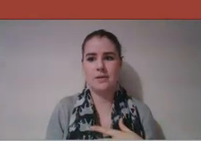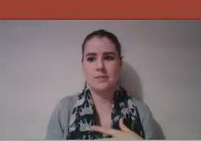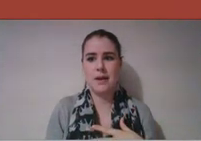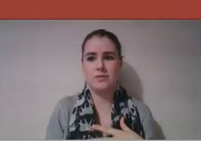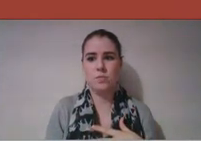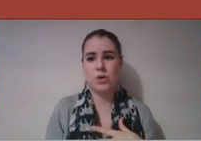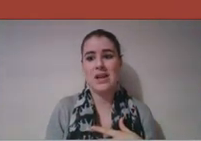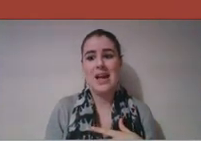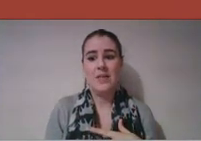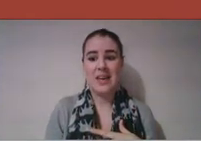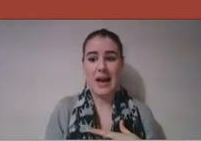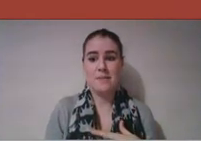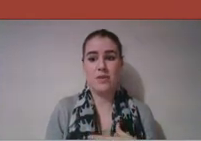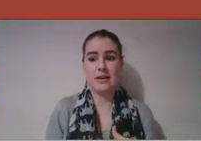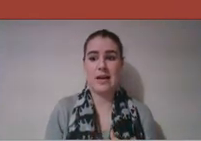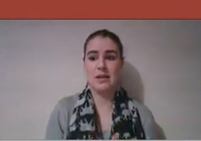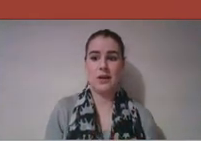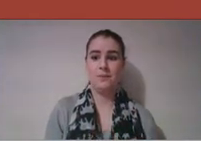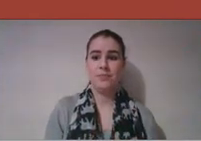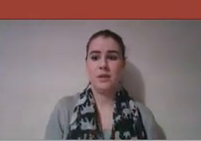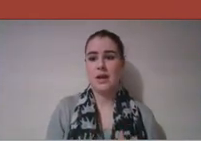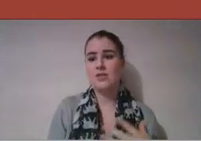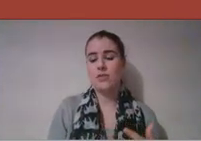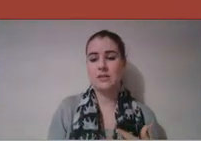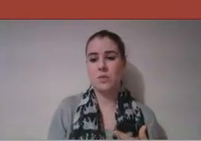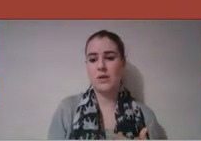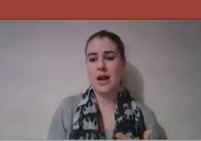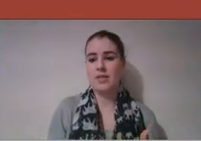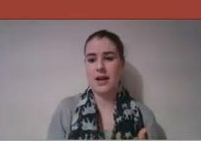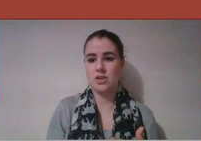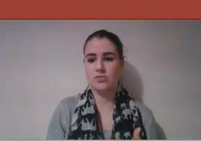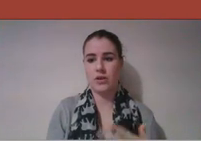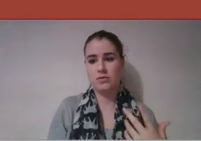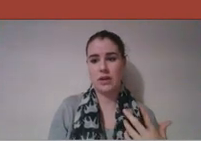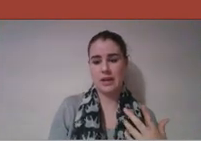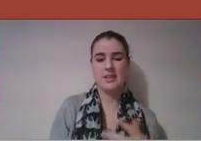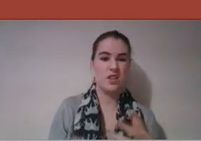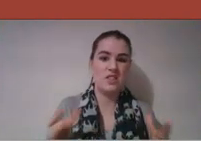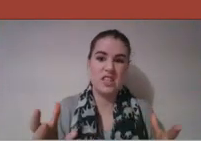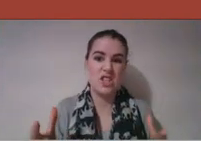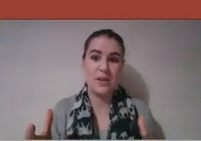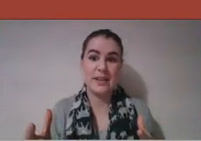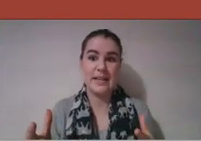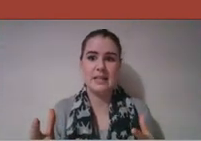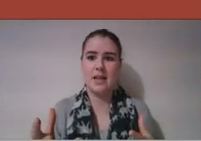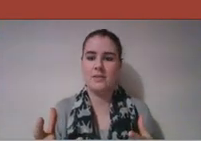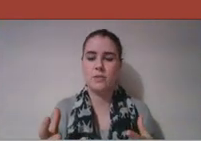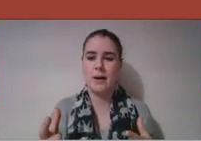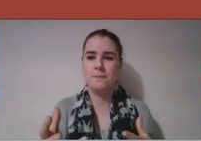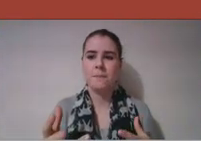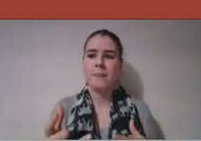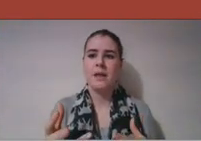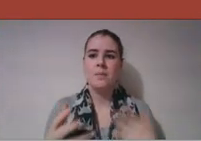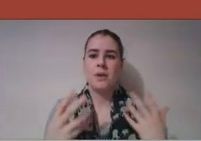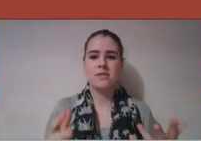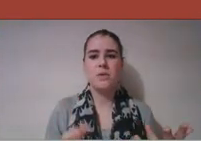Mayan houses are made from wood and they can be rectangular, okay? And the reason why they have a thatched roof, okay, so obviously they don't get the leaks in there as